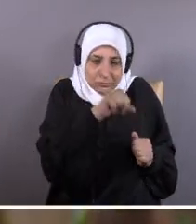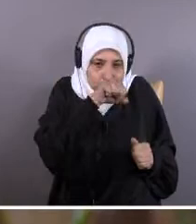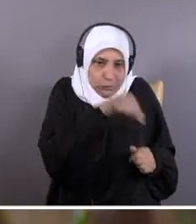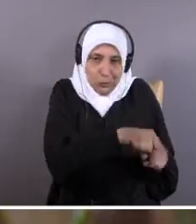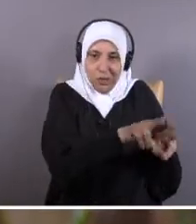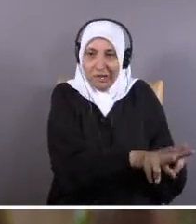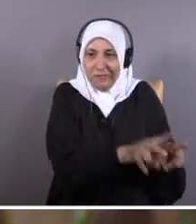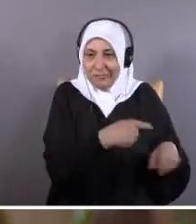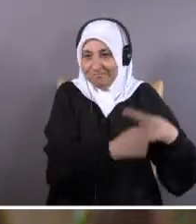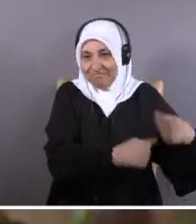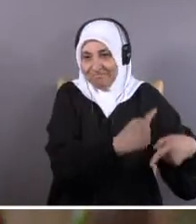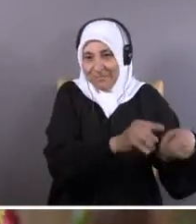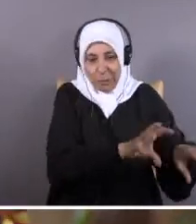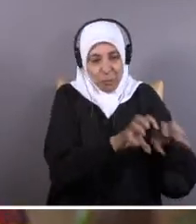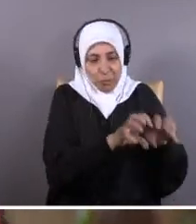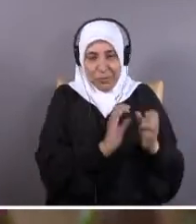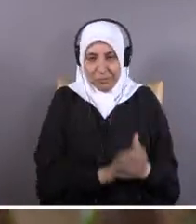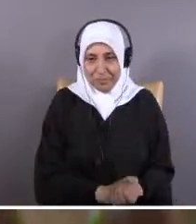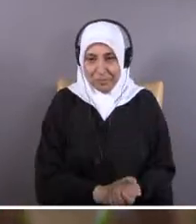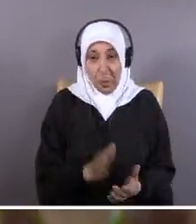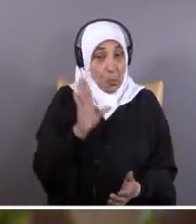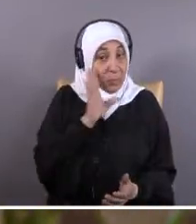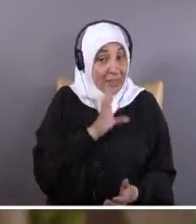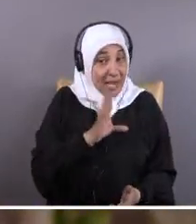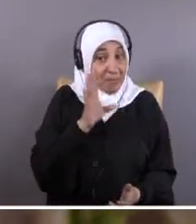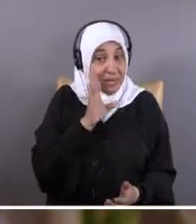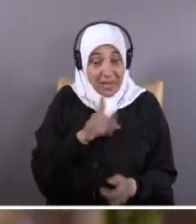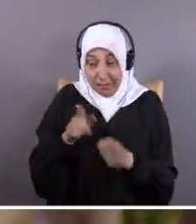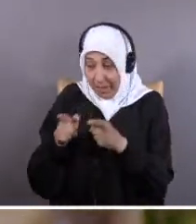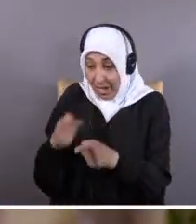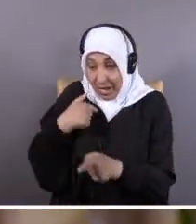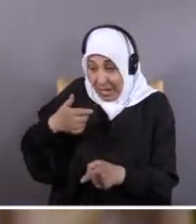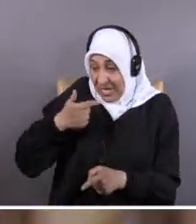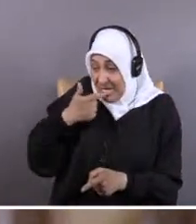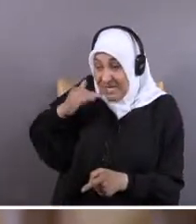We learned this from an early age.